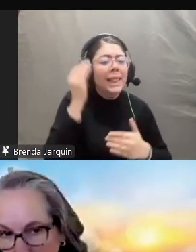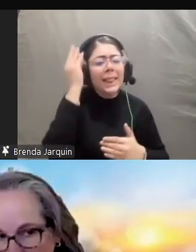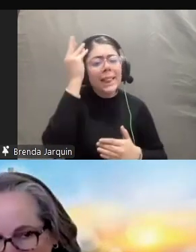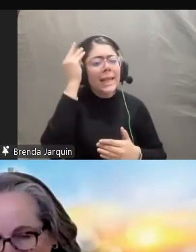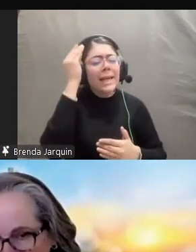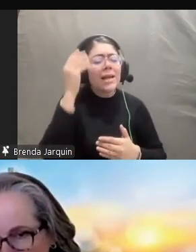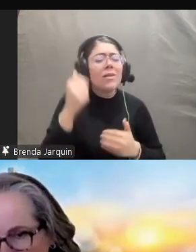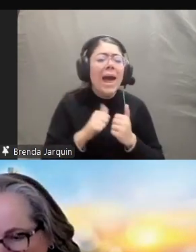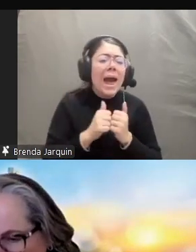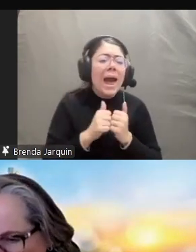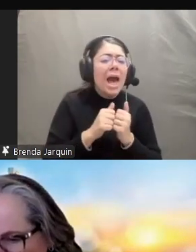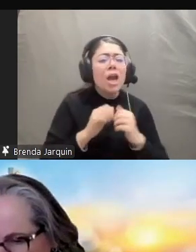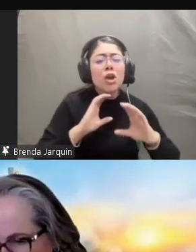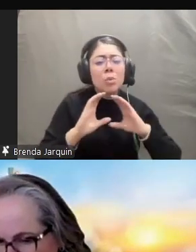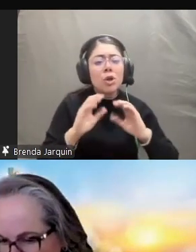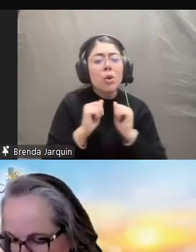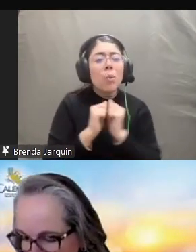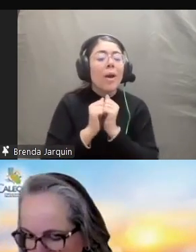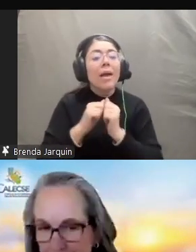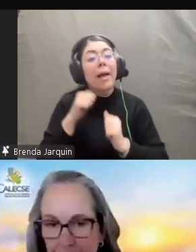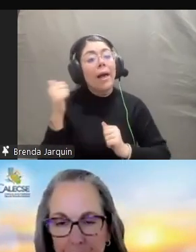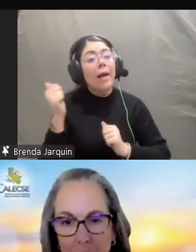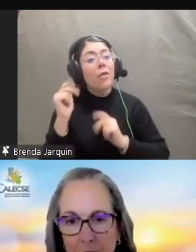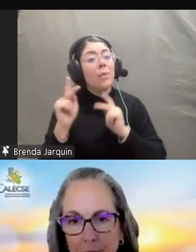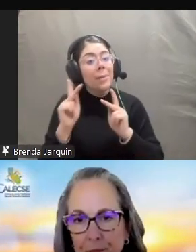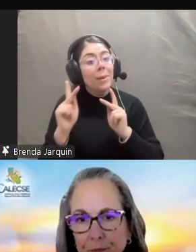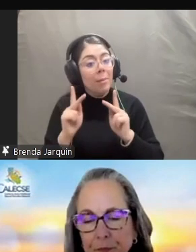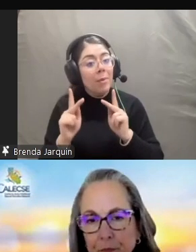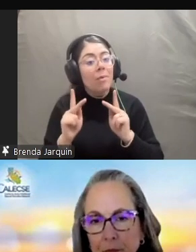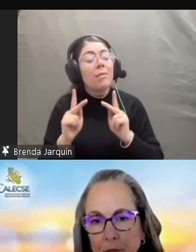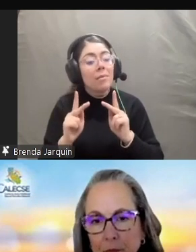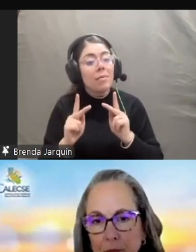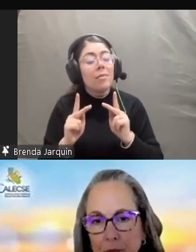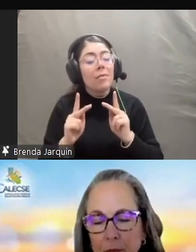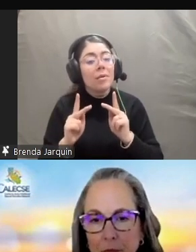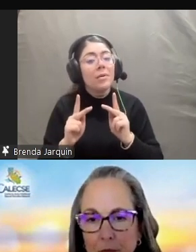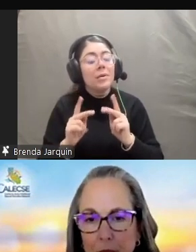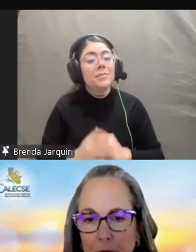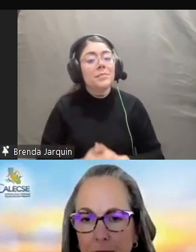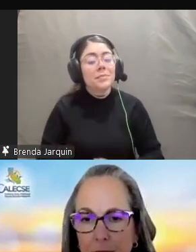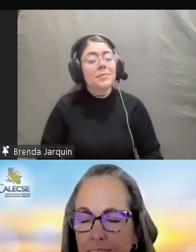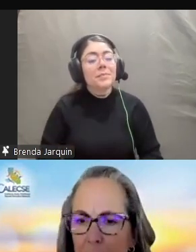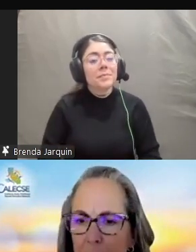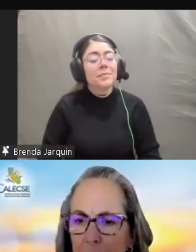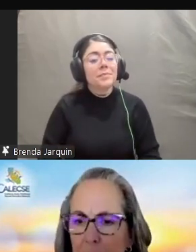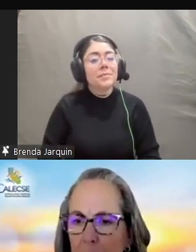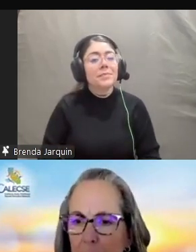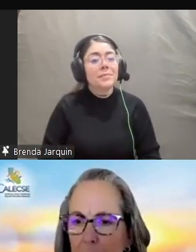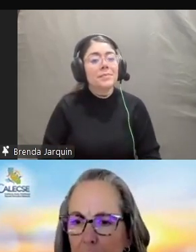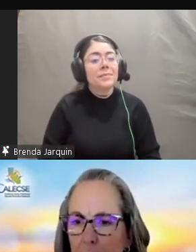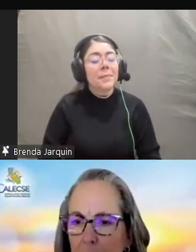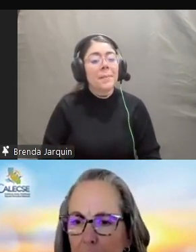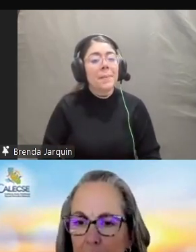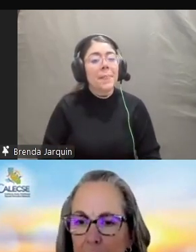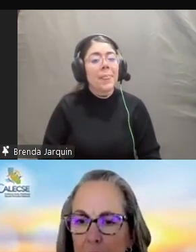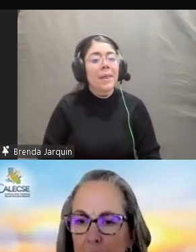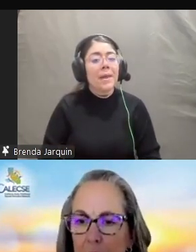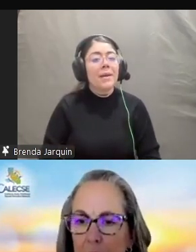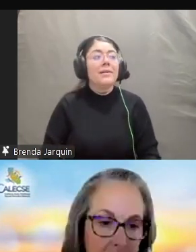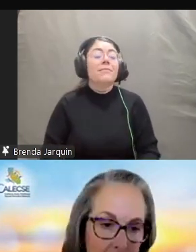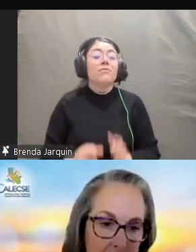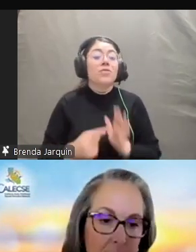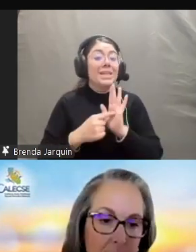to others. So thinking about, for us, we have had a lot of turnover in our early start